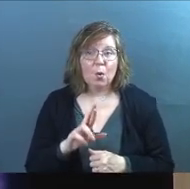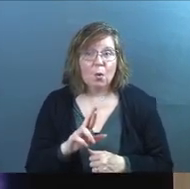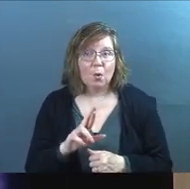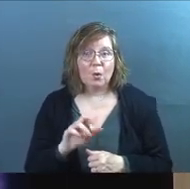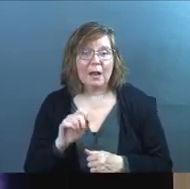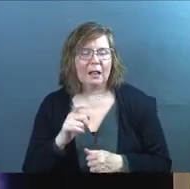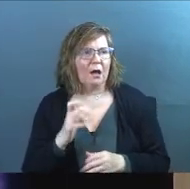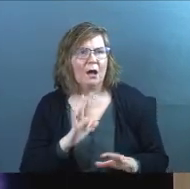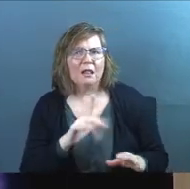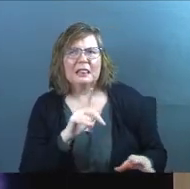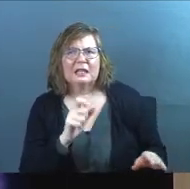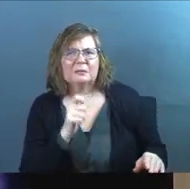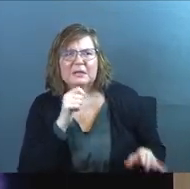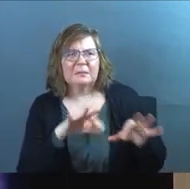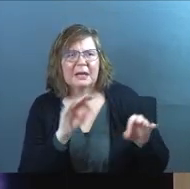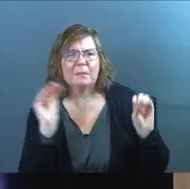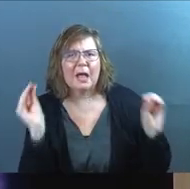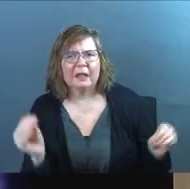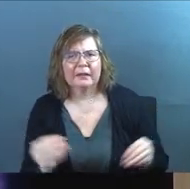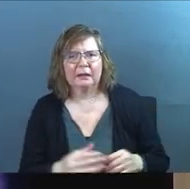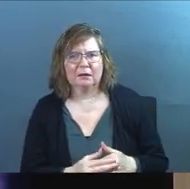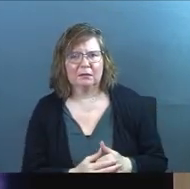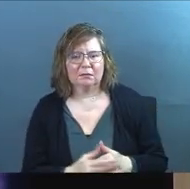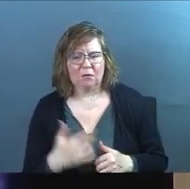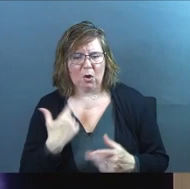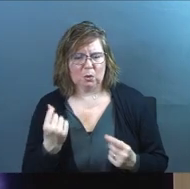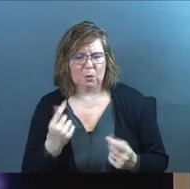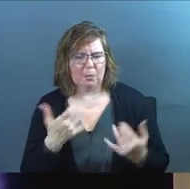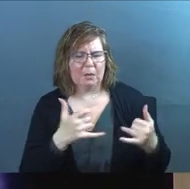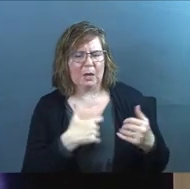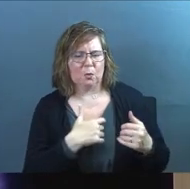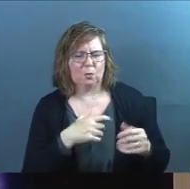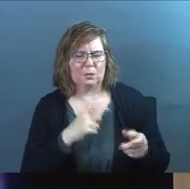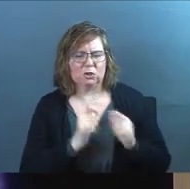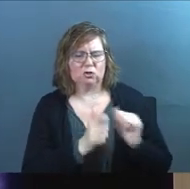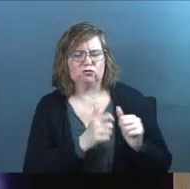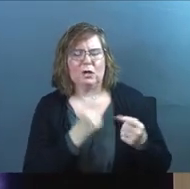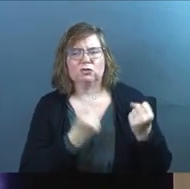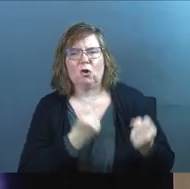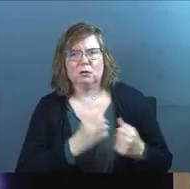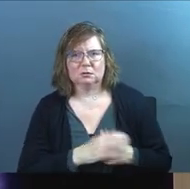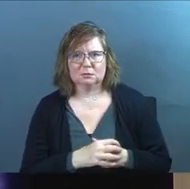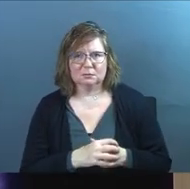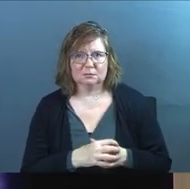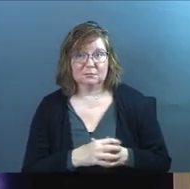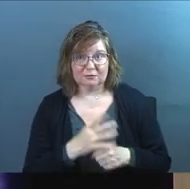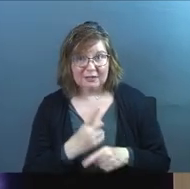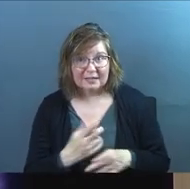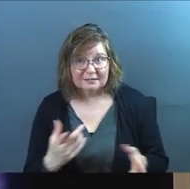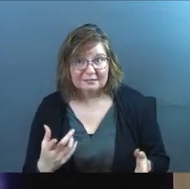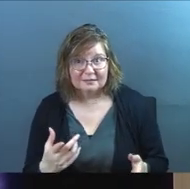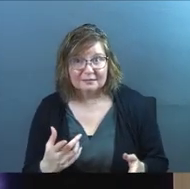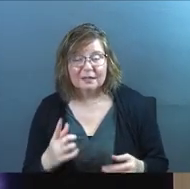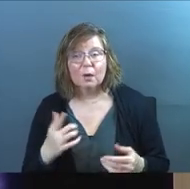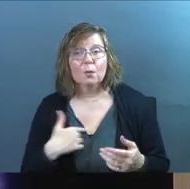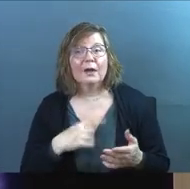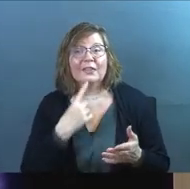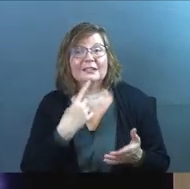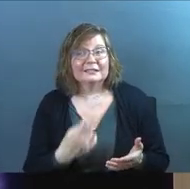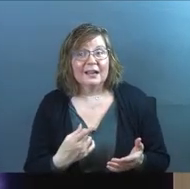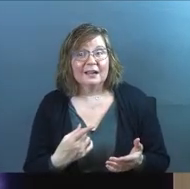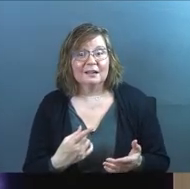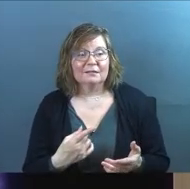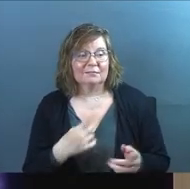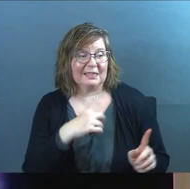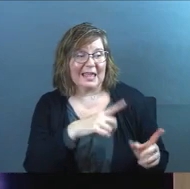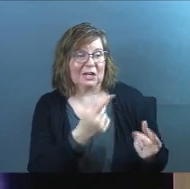Or Ellie will go, Liam didn't pick up anything. All he did was play with his race cars, right? And what they're implying